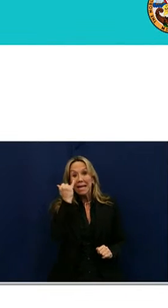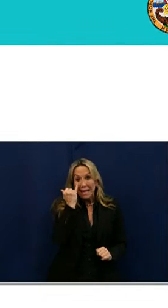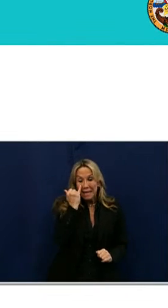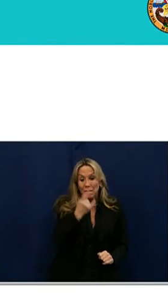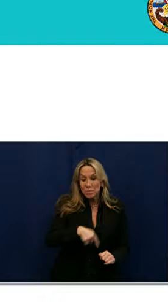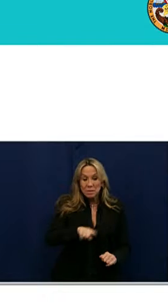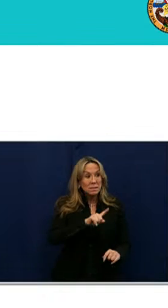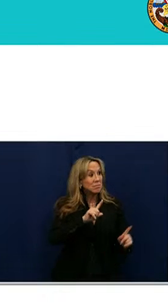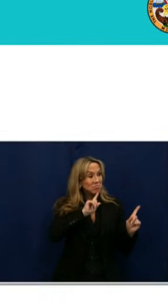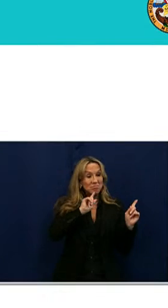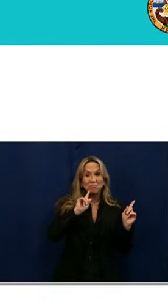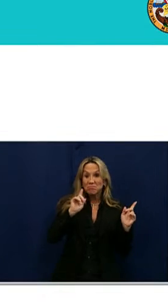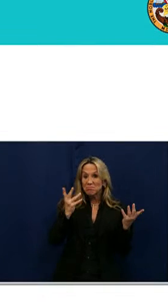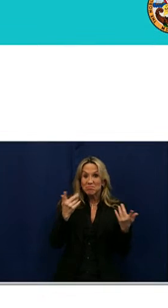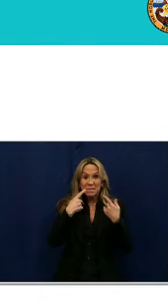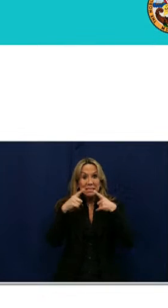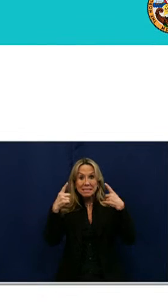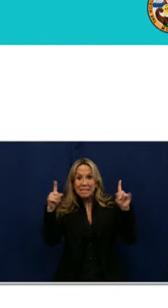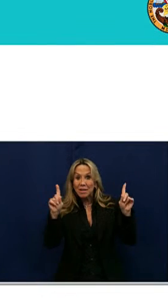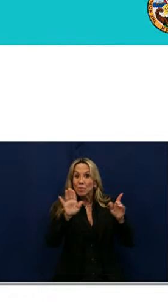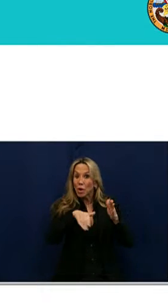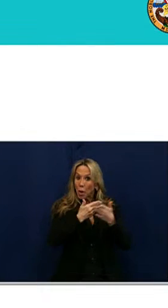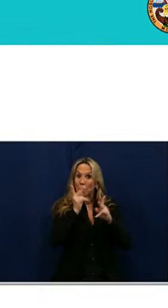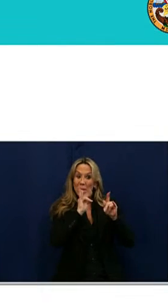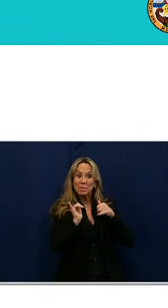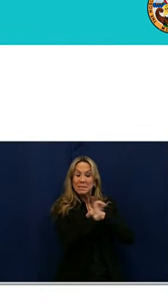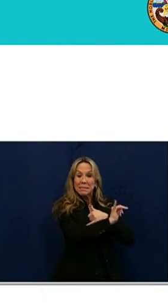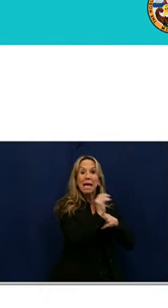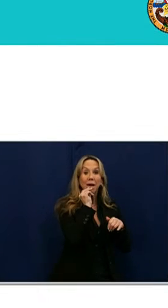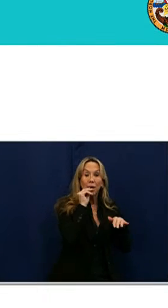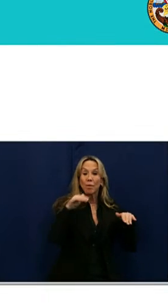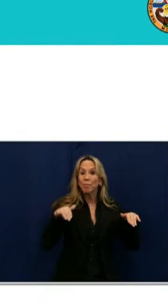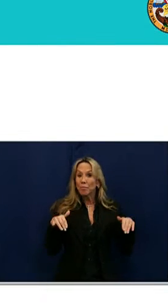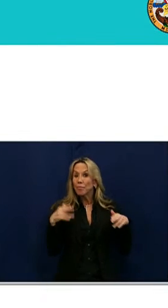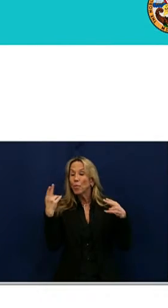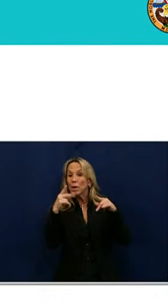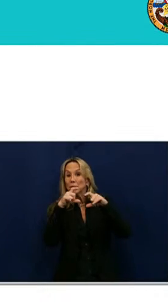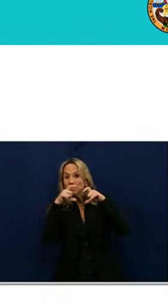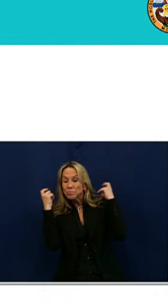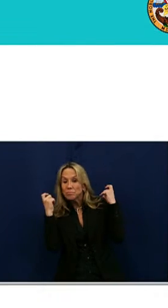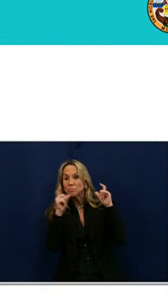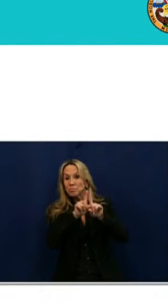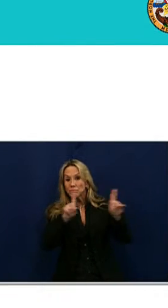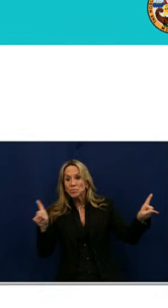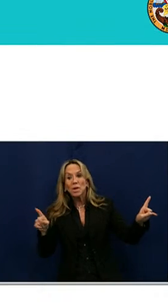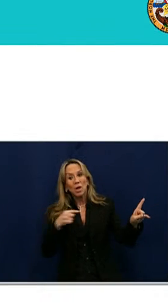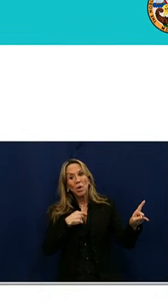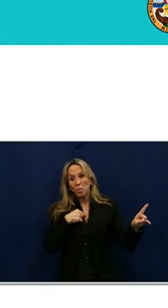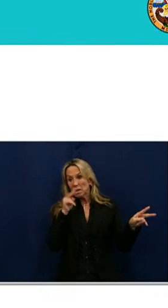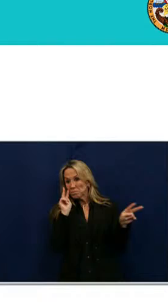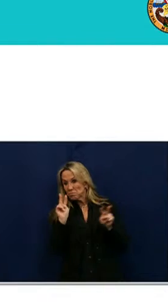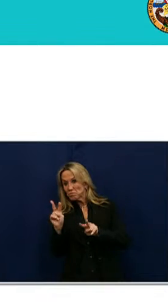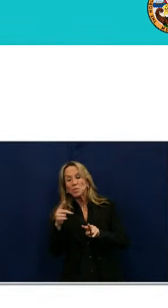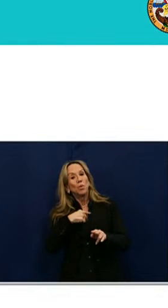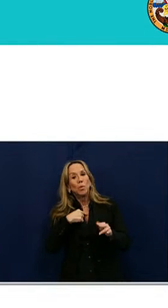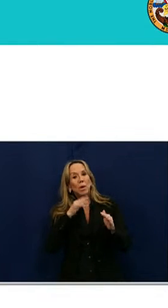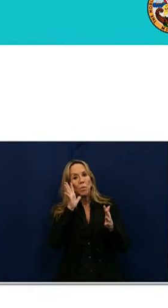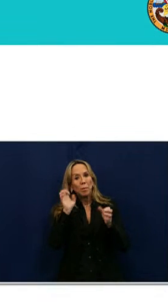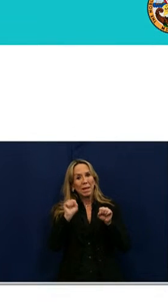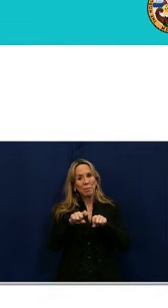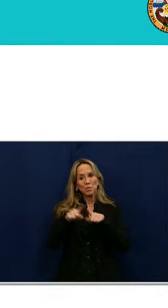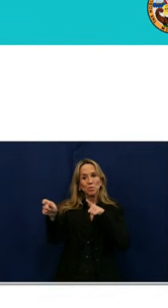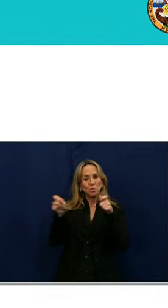a successful regional stay-at-home order, our hope is that we can avoid the situation of overwhelming the healthcare system. These